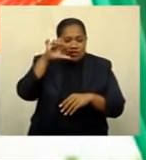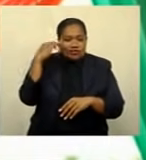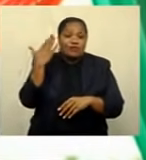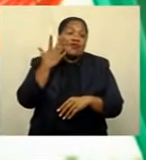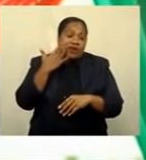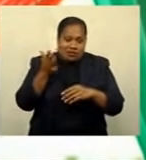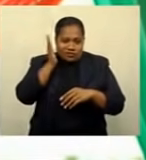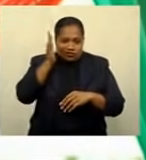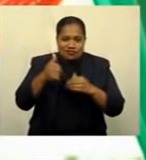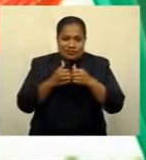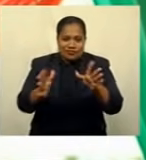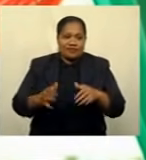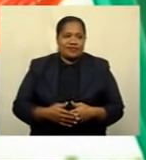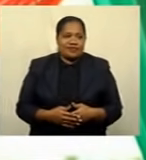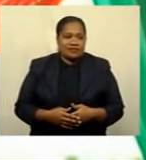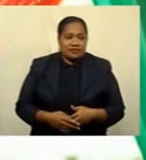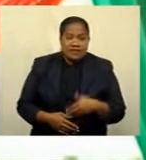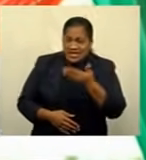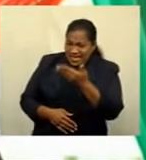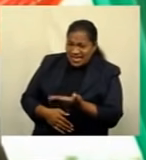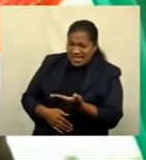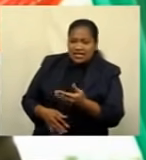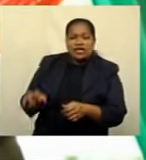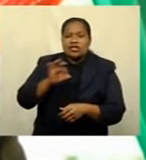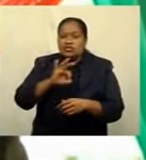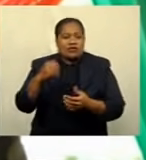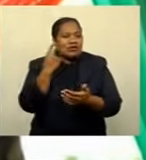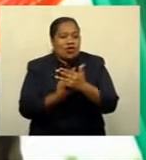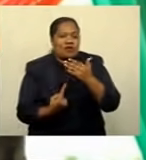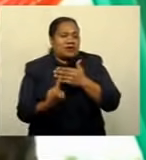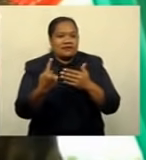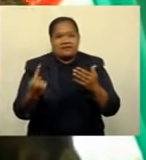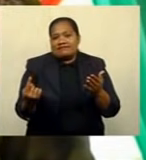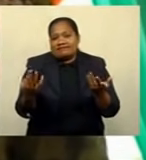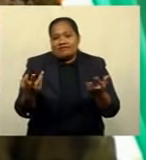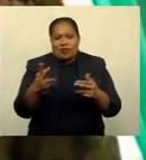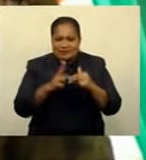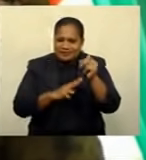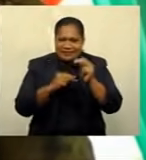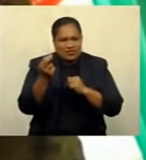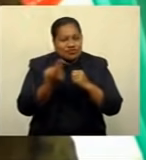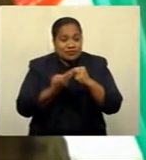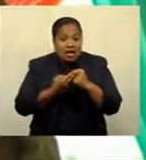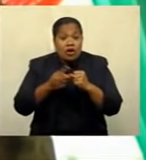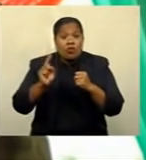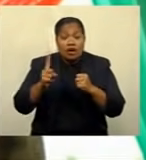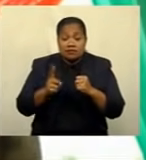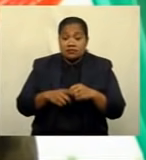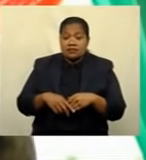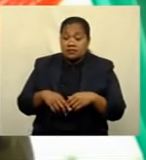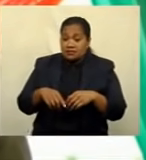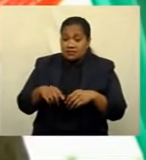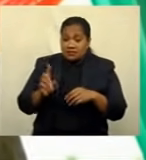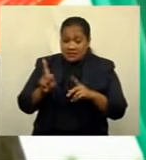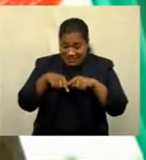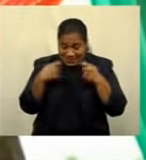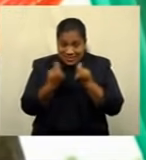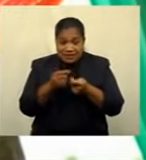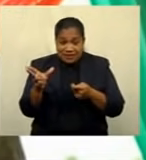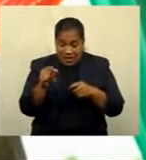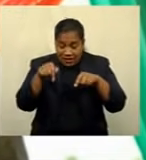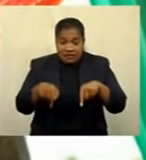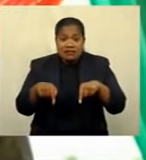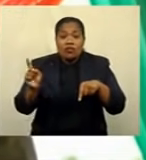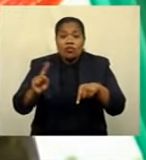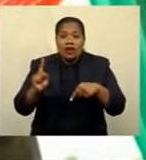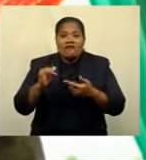is not just a building repair. What the RFMF and the ADF have done here is an investment